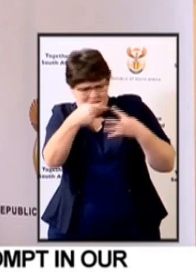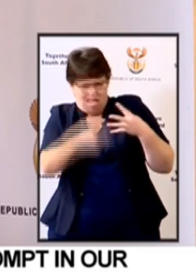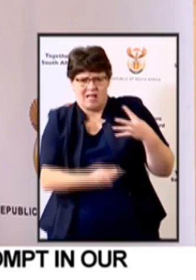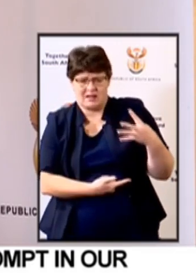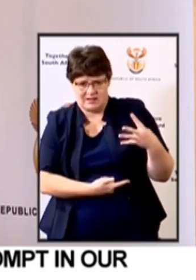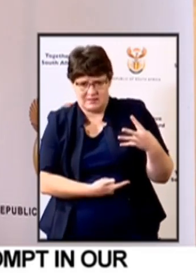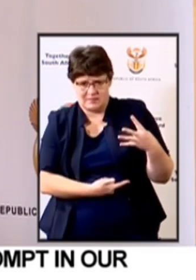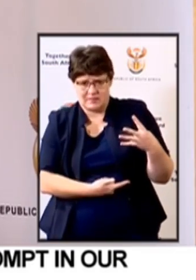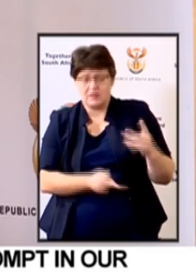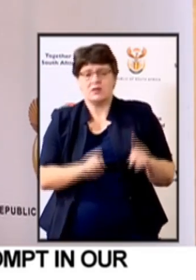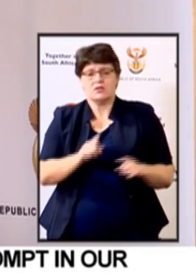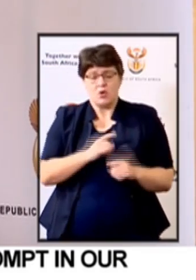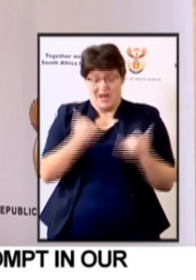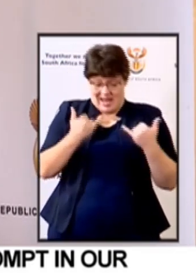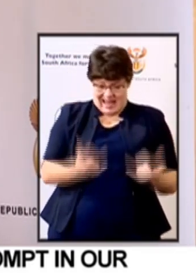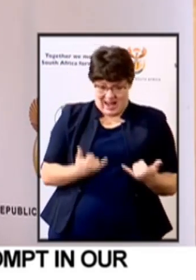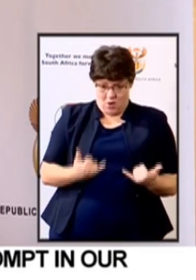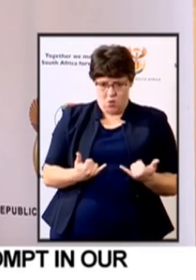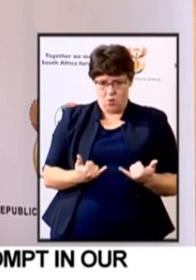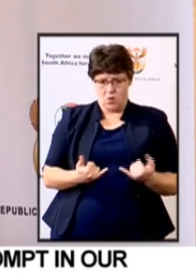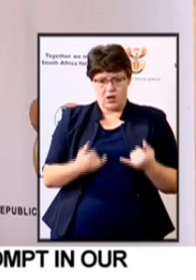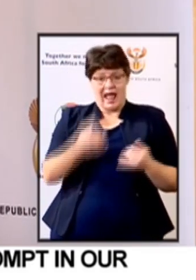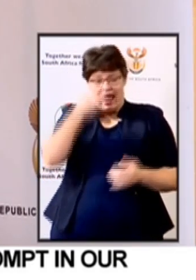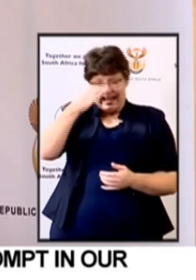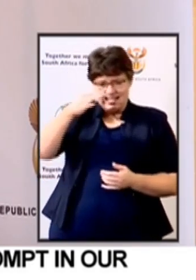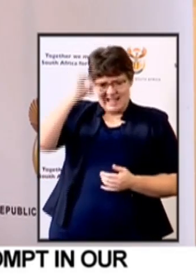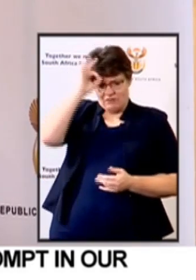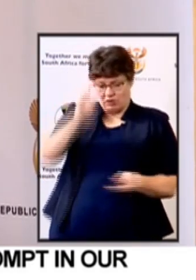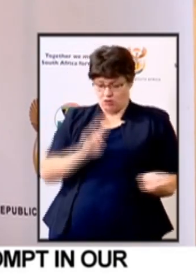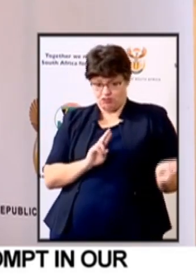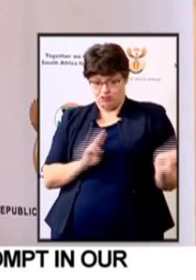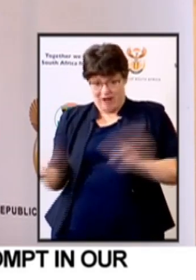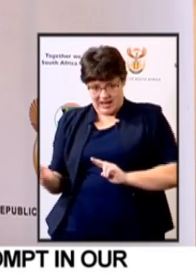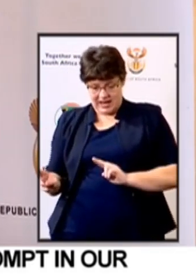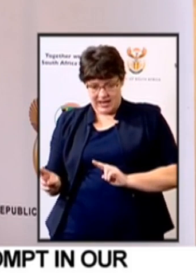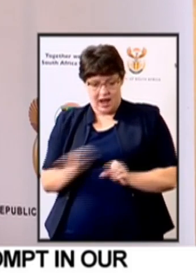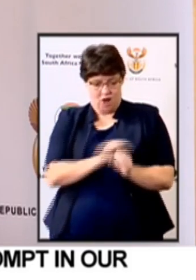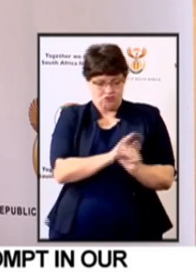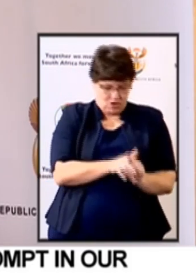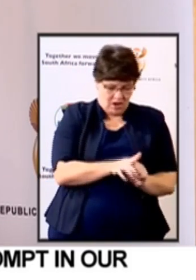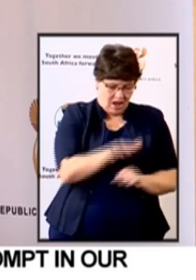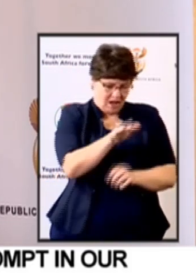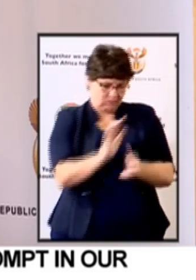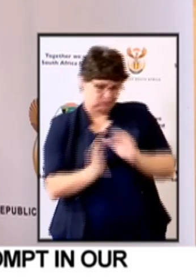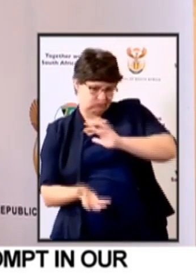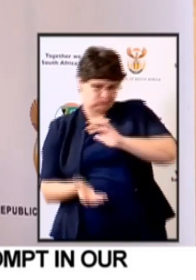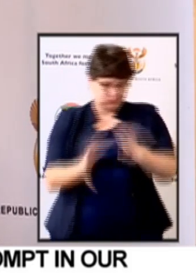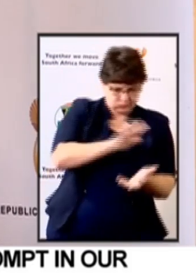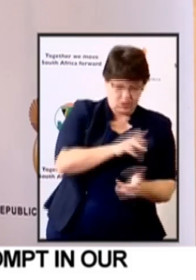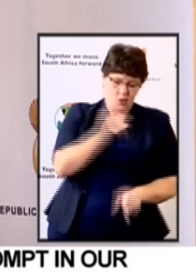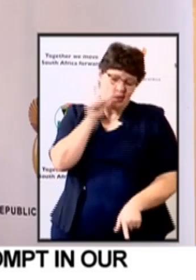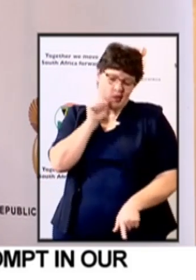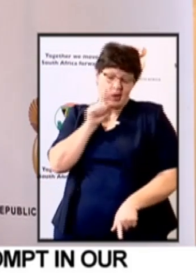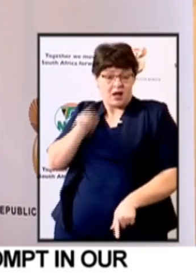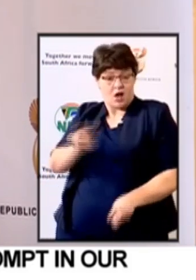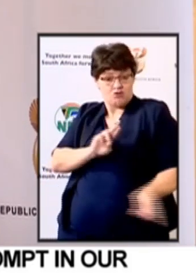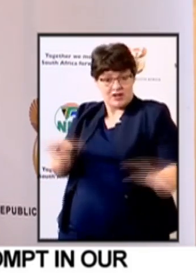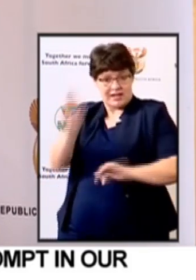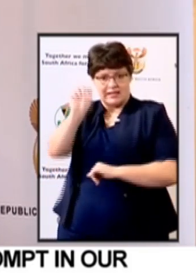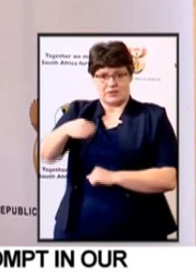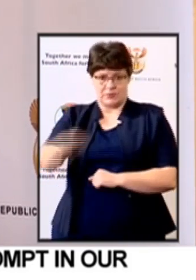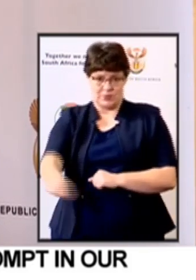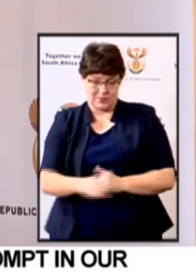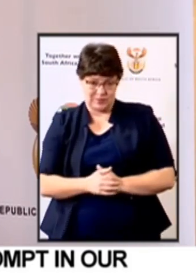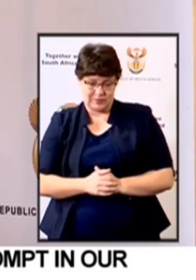in will test the capability of the state more than before and to the maximum. We are hard at